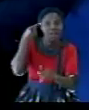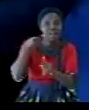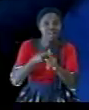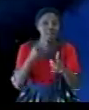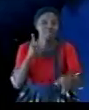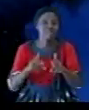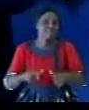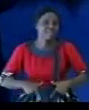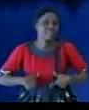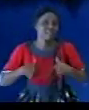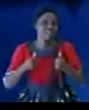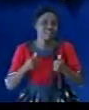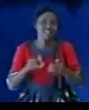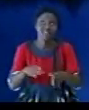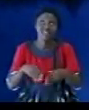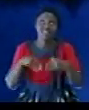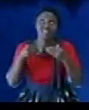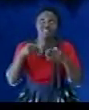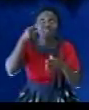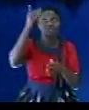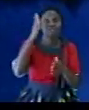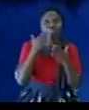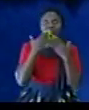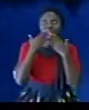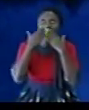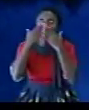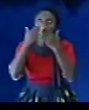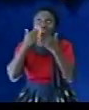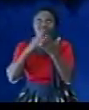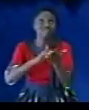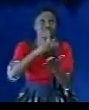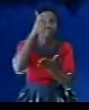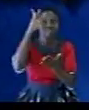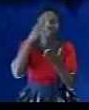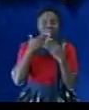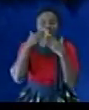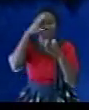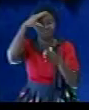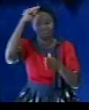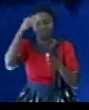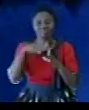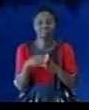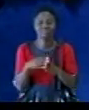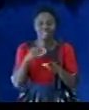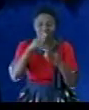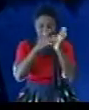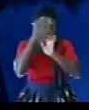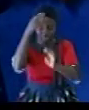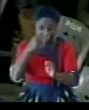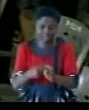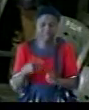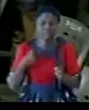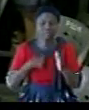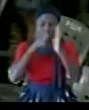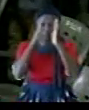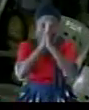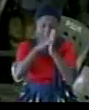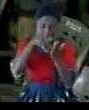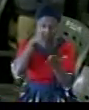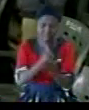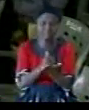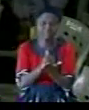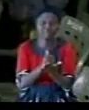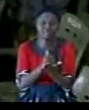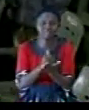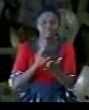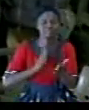devil. Let's give God the glory and thank his holy name. In Jesus' name we pray.